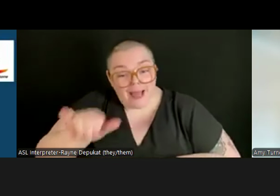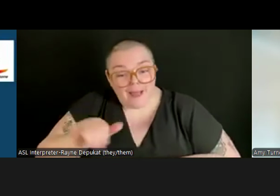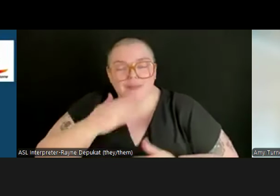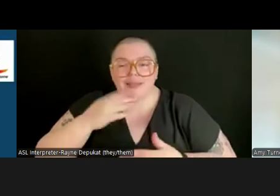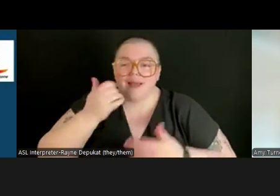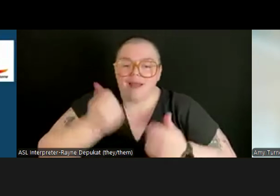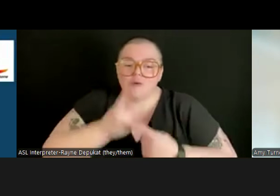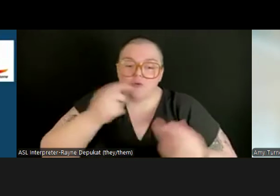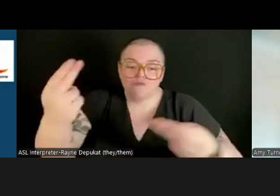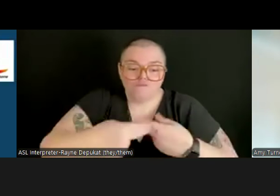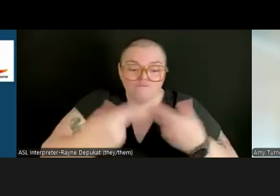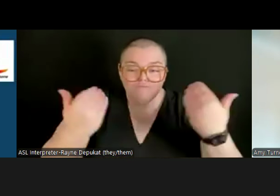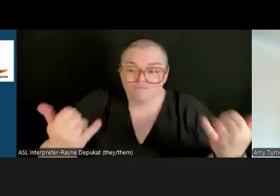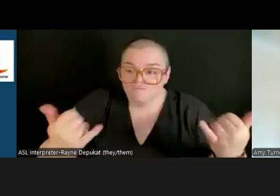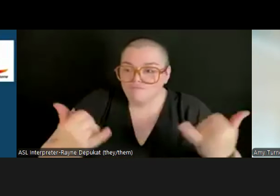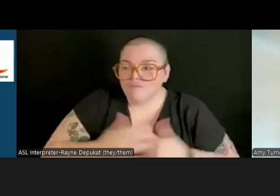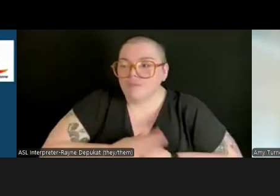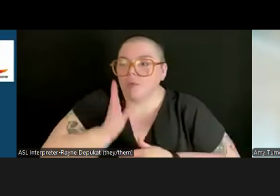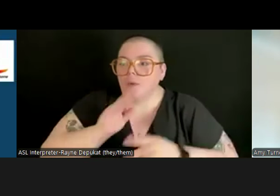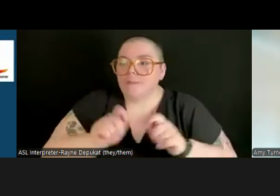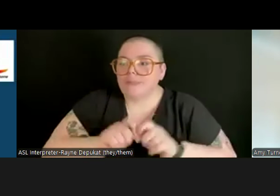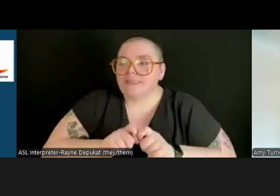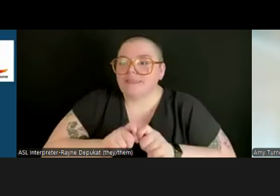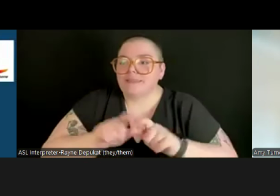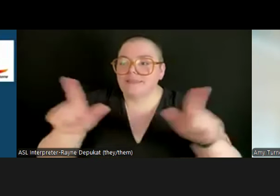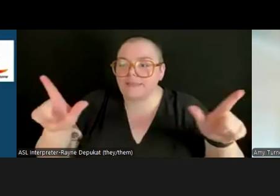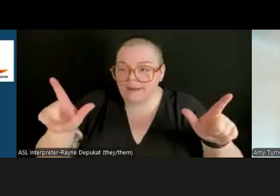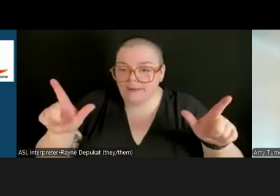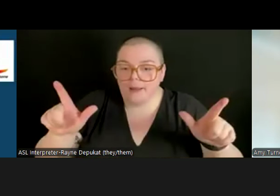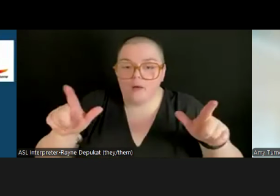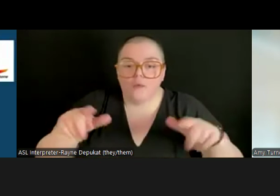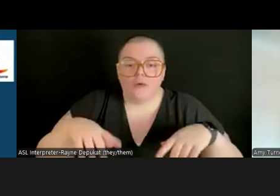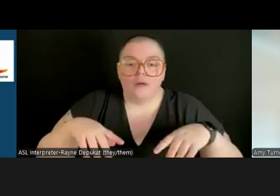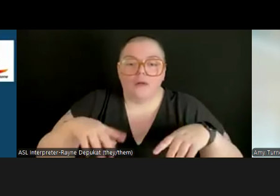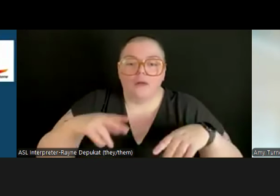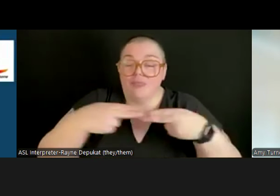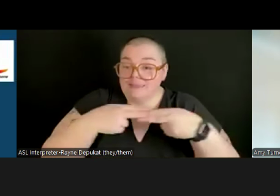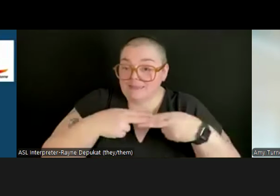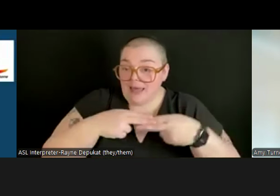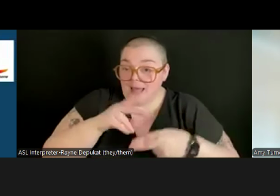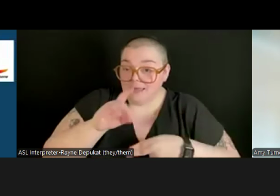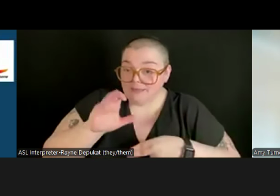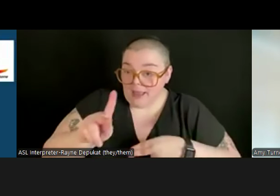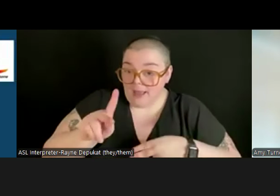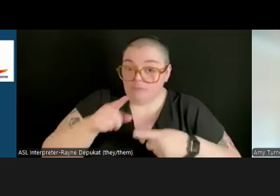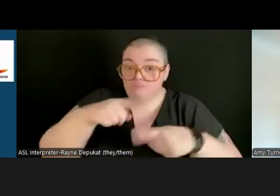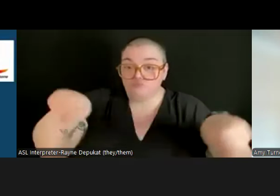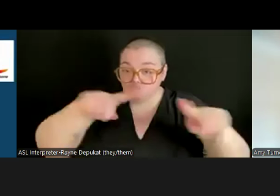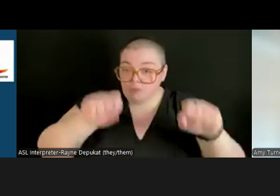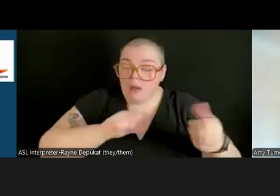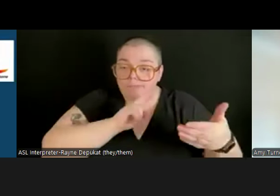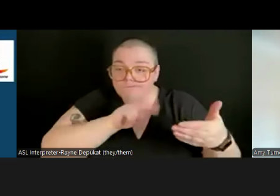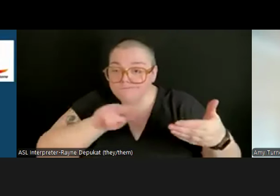this evening. We will be sending out the slide deck to all of you